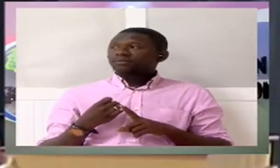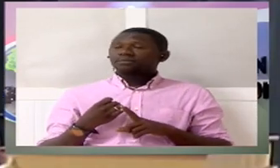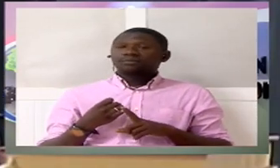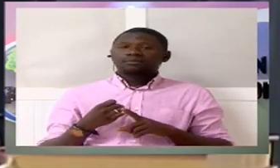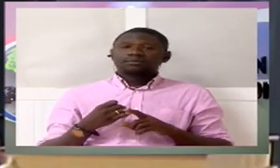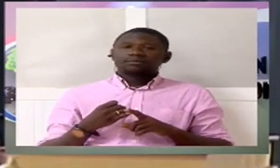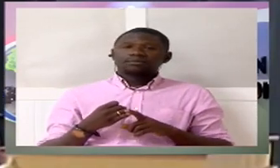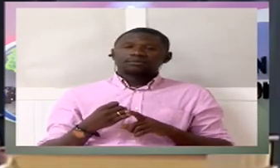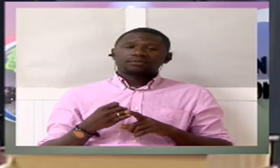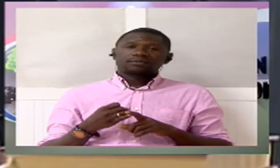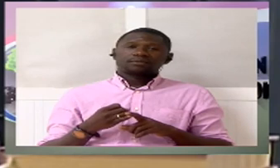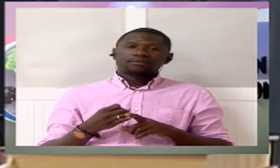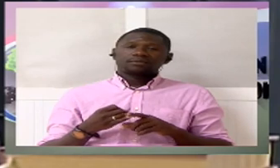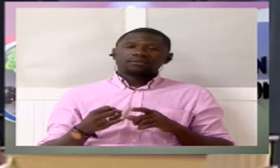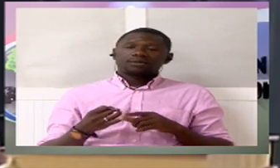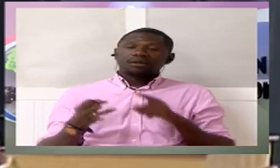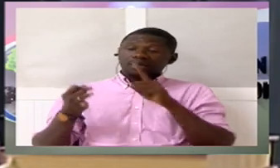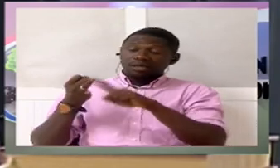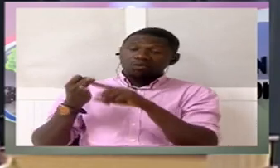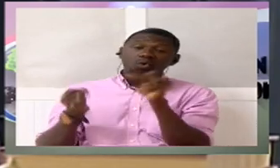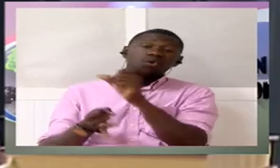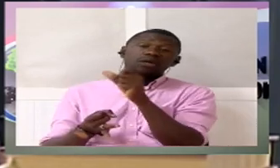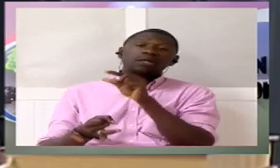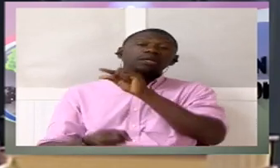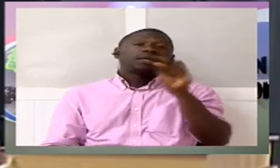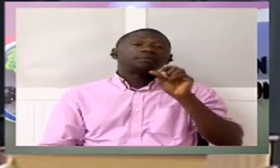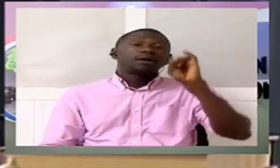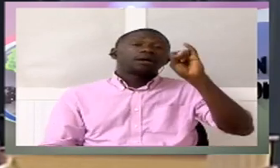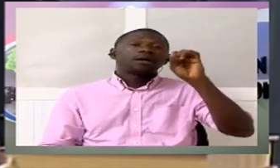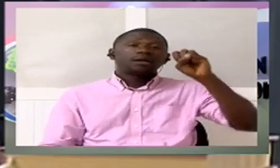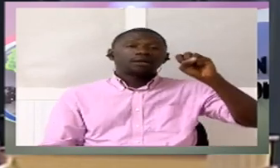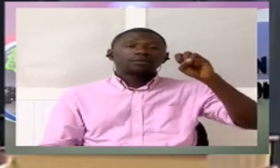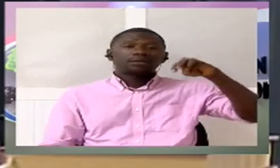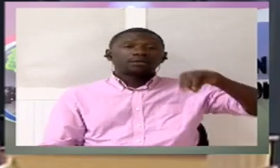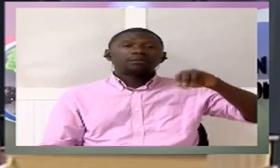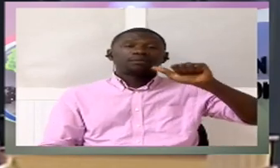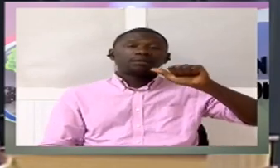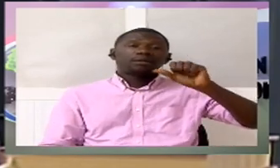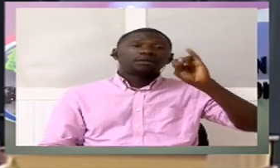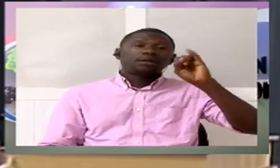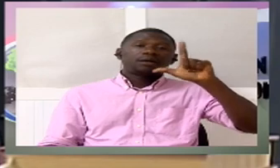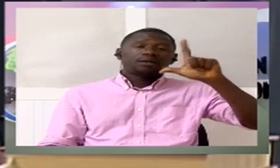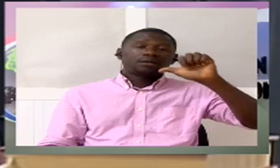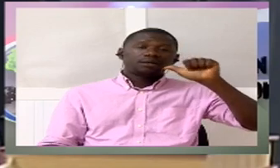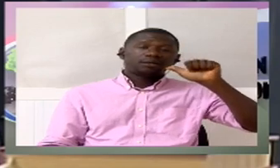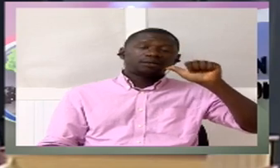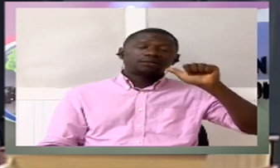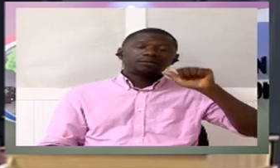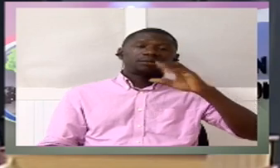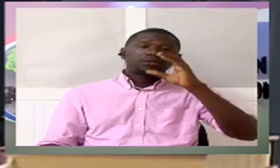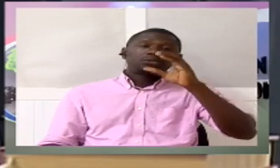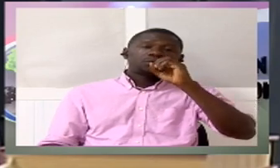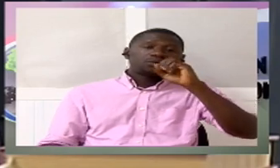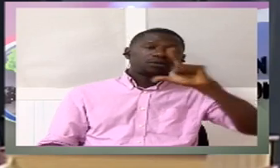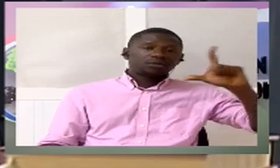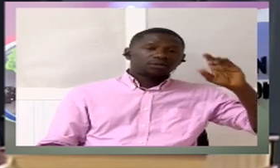Dobe je ka fo Ismaila. There was one called Ismaila. Last name please. Ismaila Kole. Ismaila